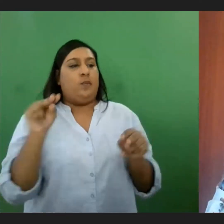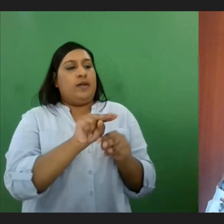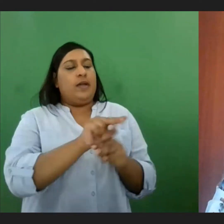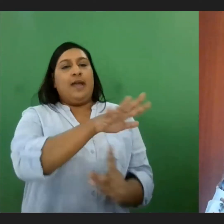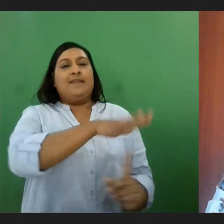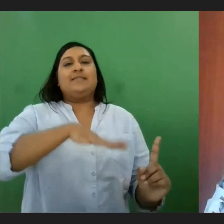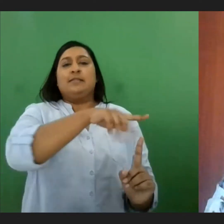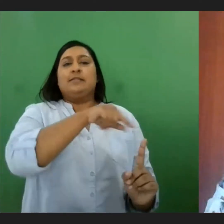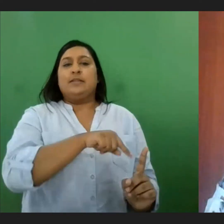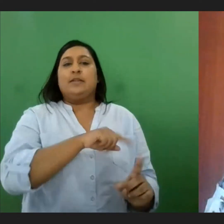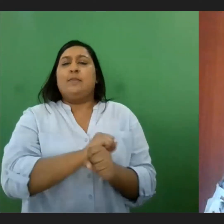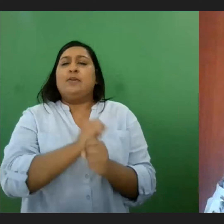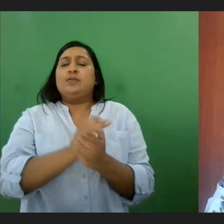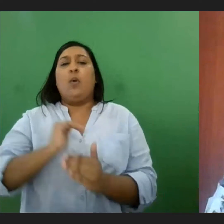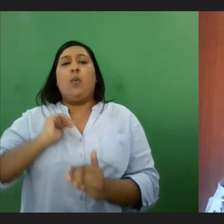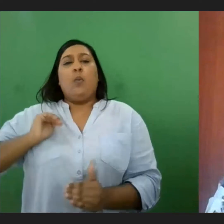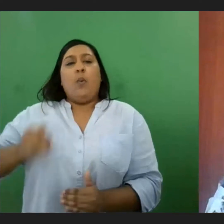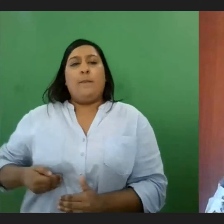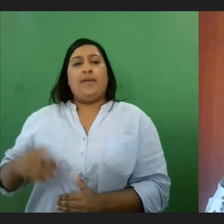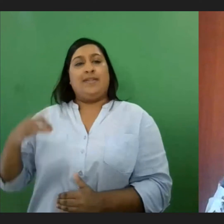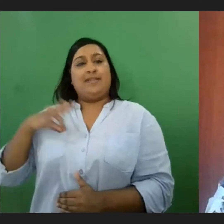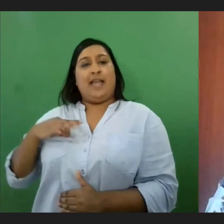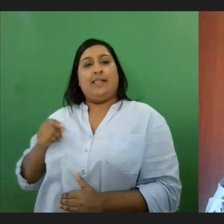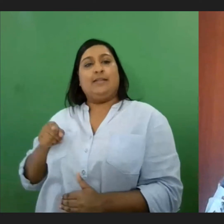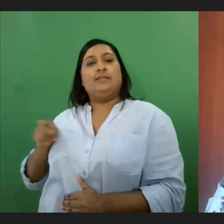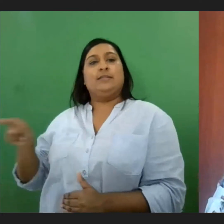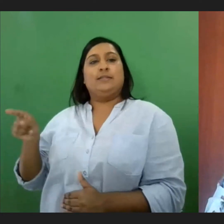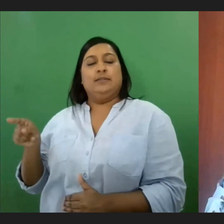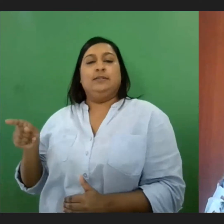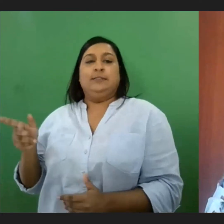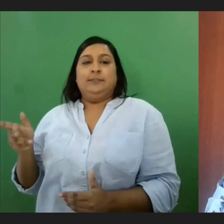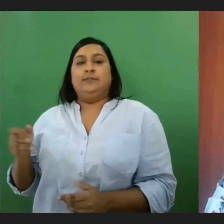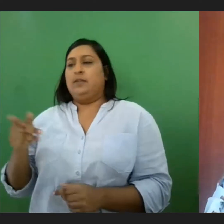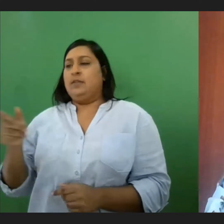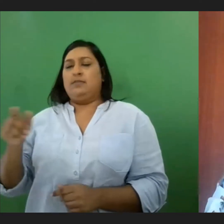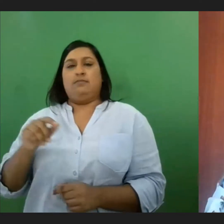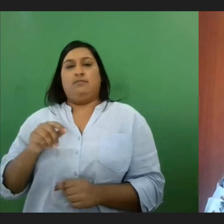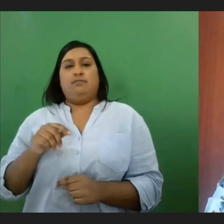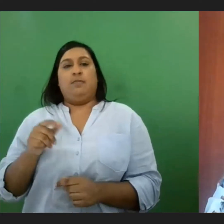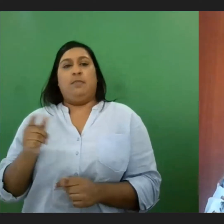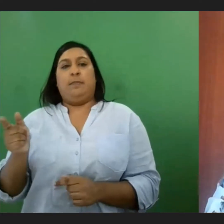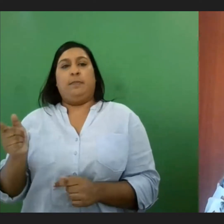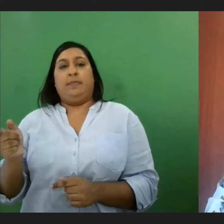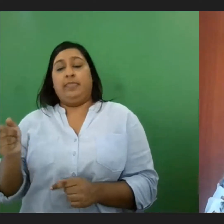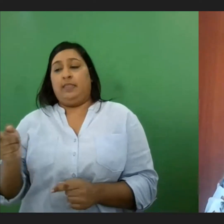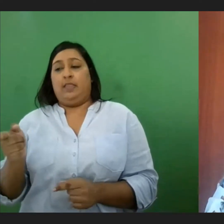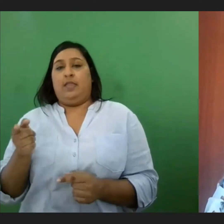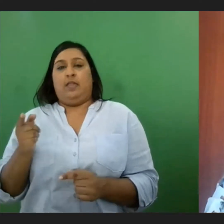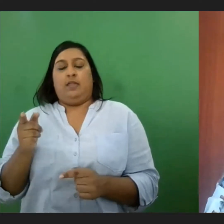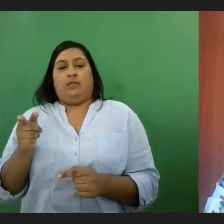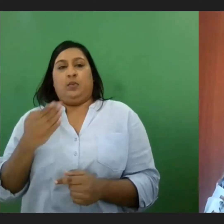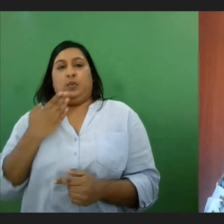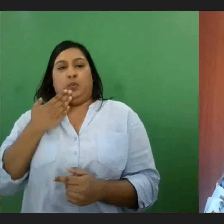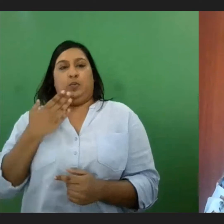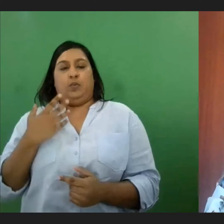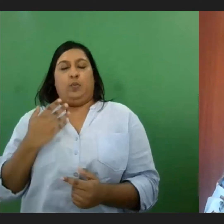that women and girls experience gender-based violence rights are protected